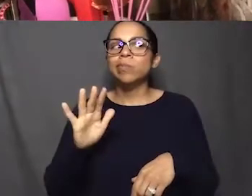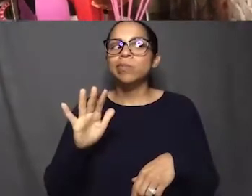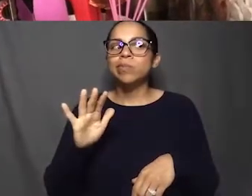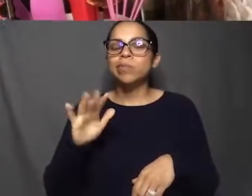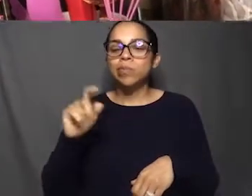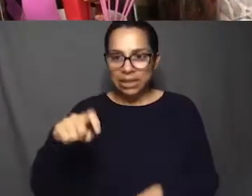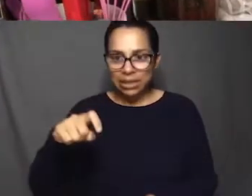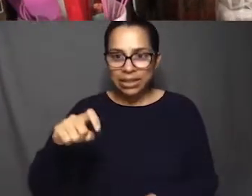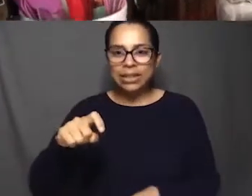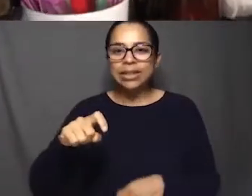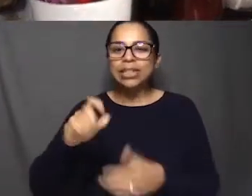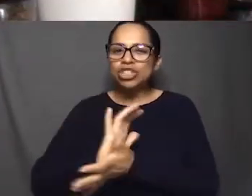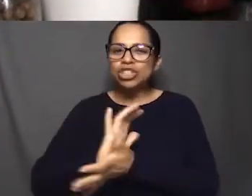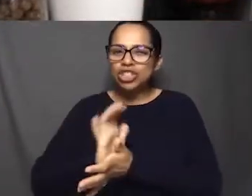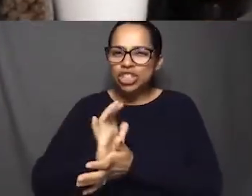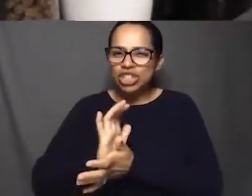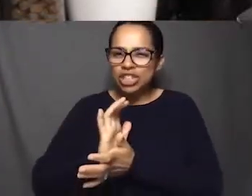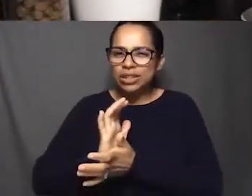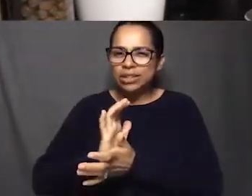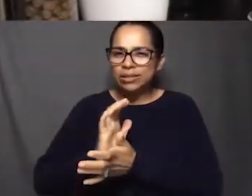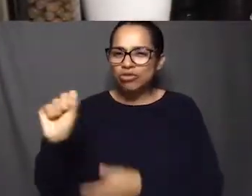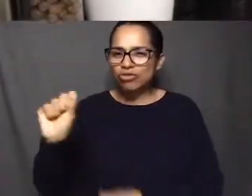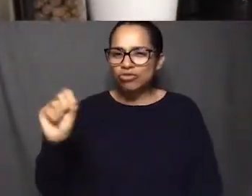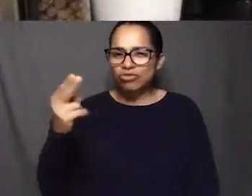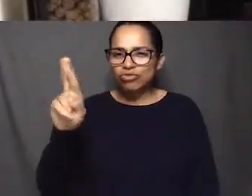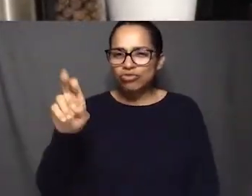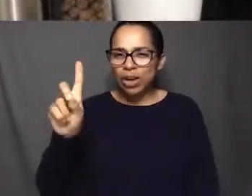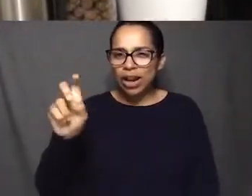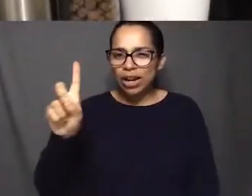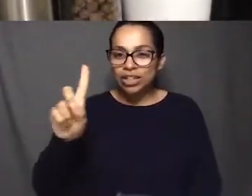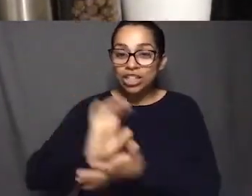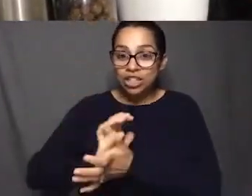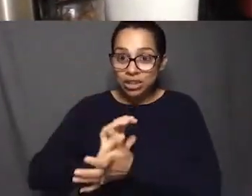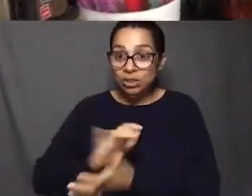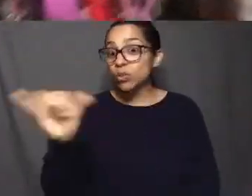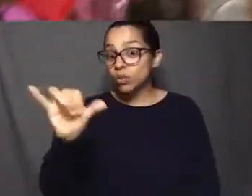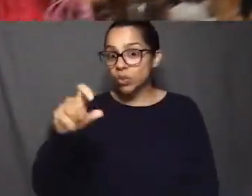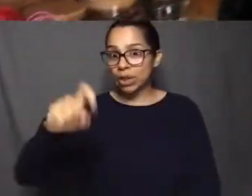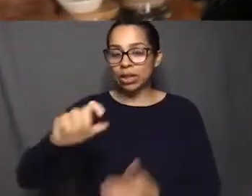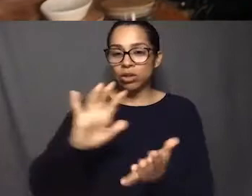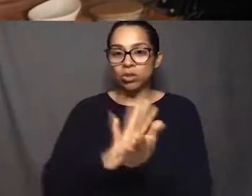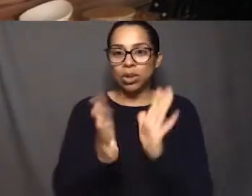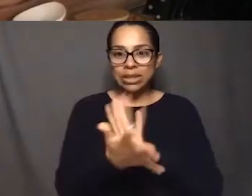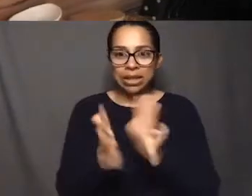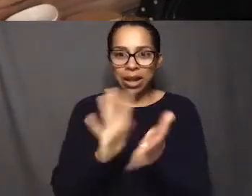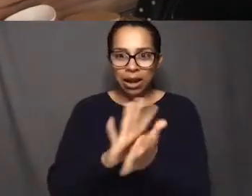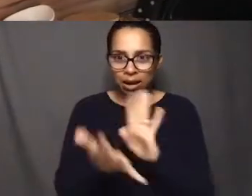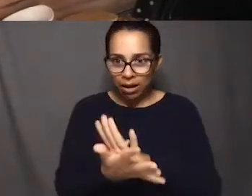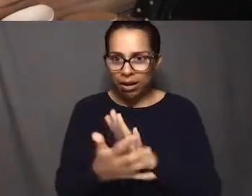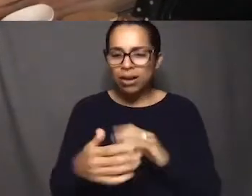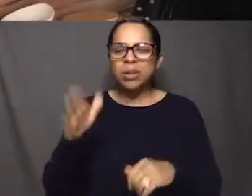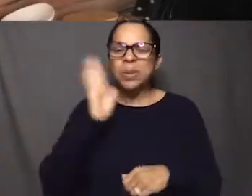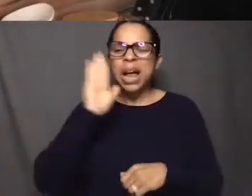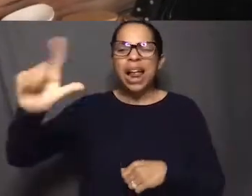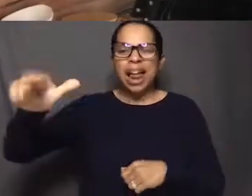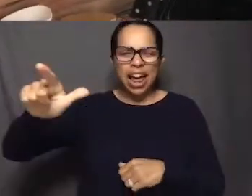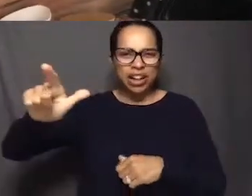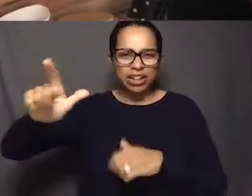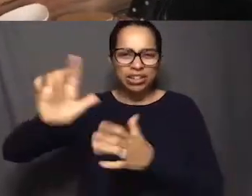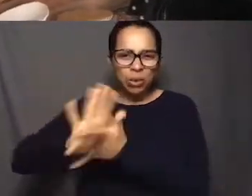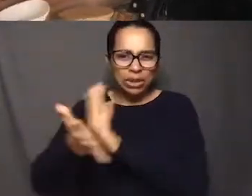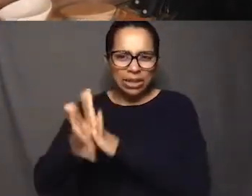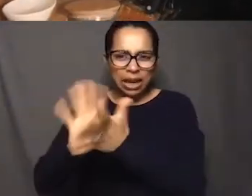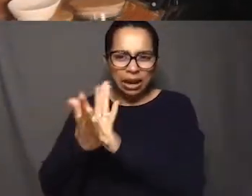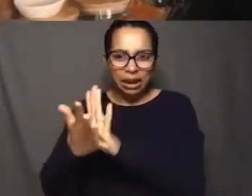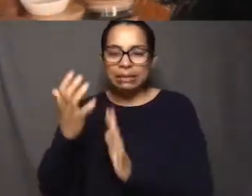and we need shredded cheese, and we need tortilla, but we will heat the tortilla later, so that's gonna